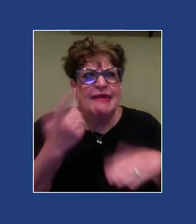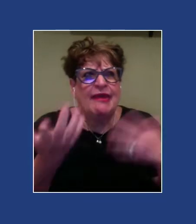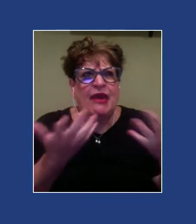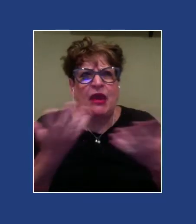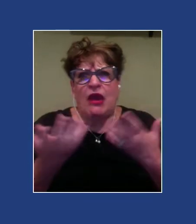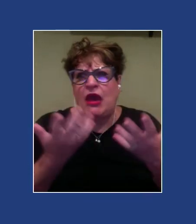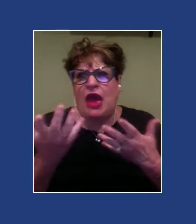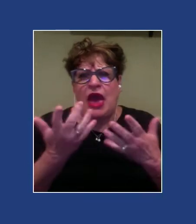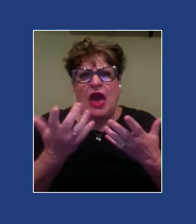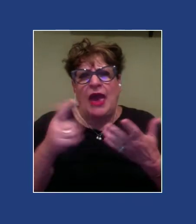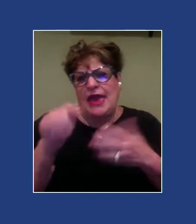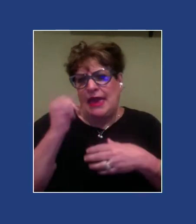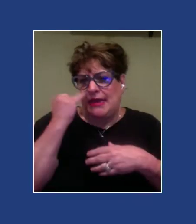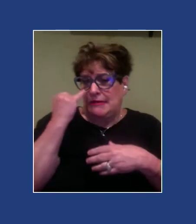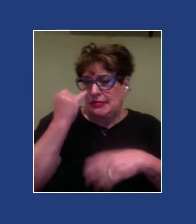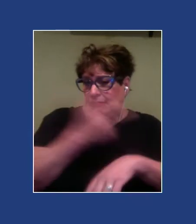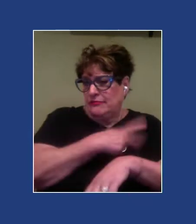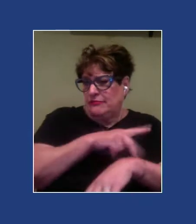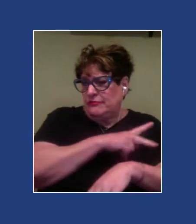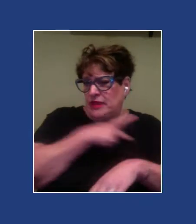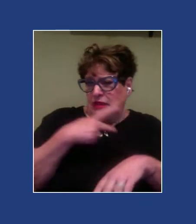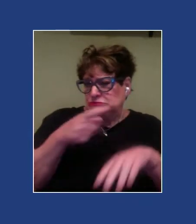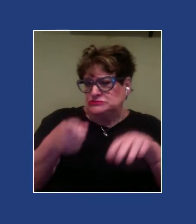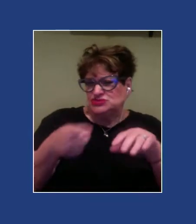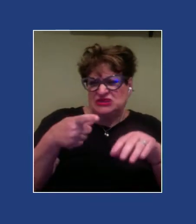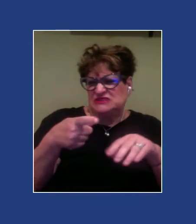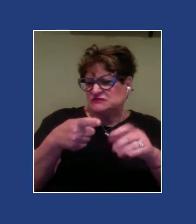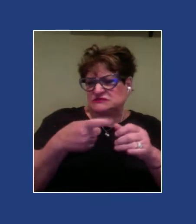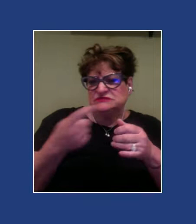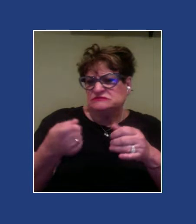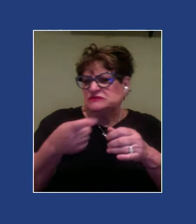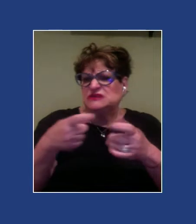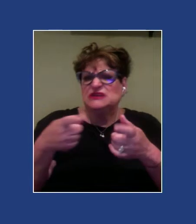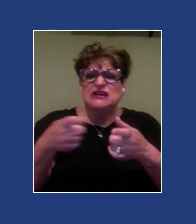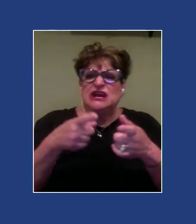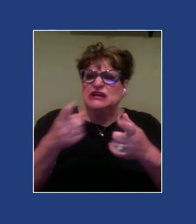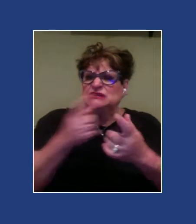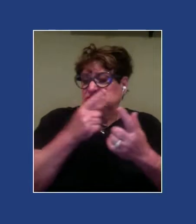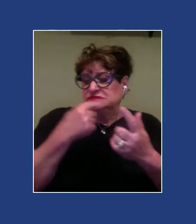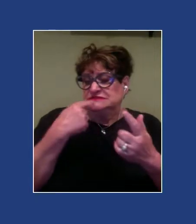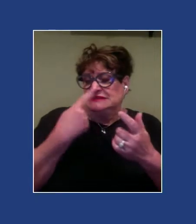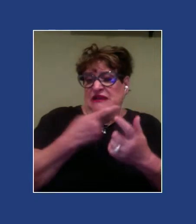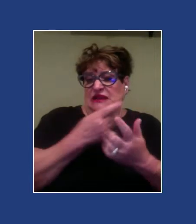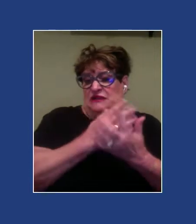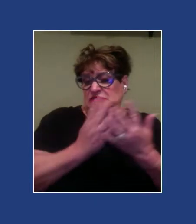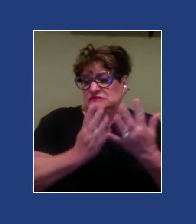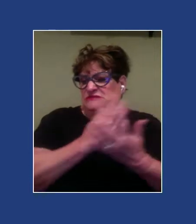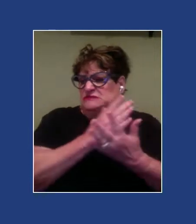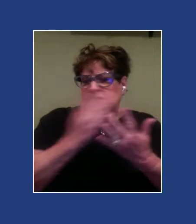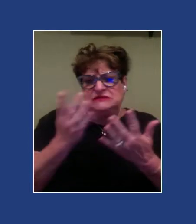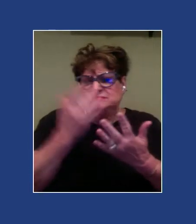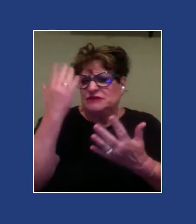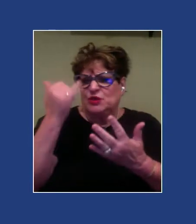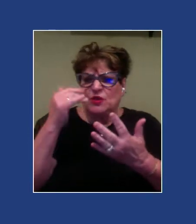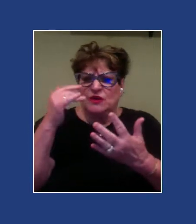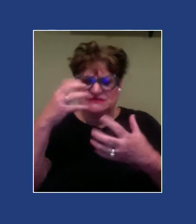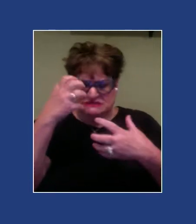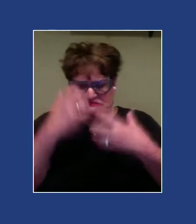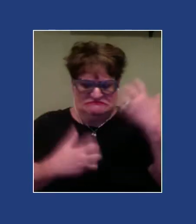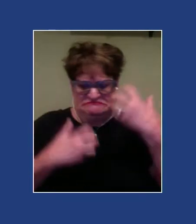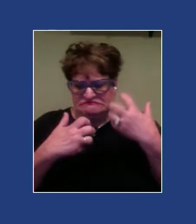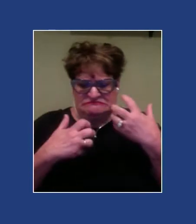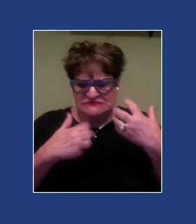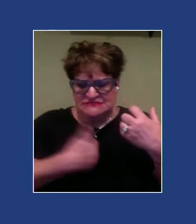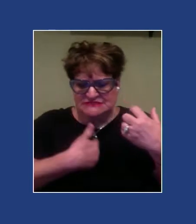whether a patient's stated transgender or gender diverse identity is caused by some kind of unstable self-image